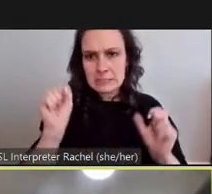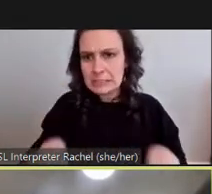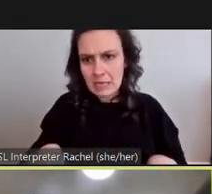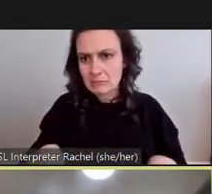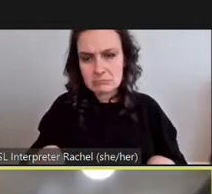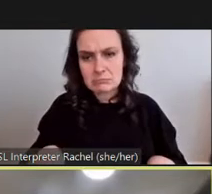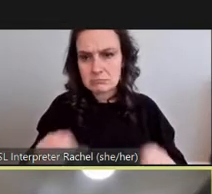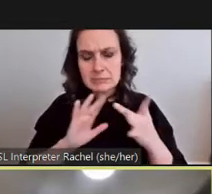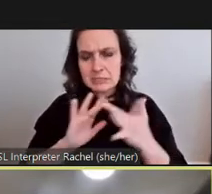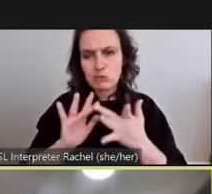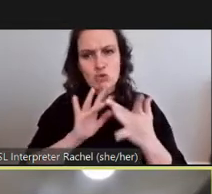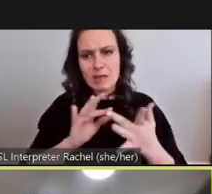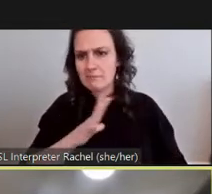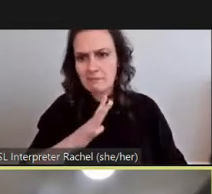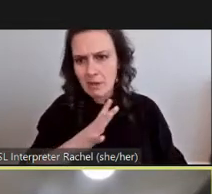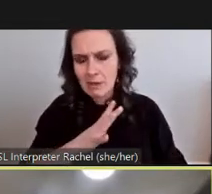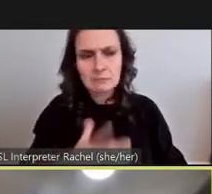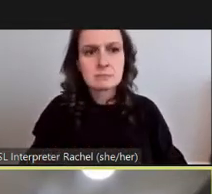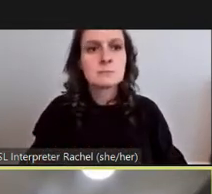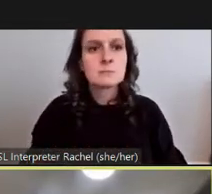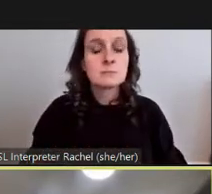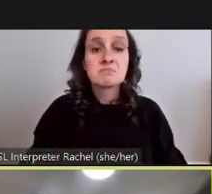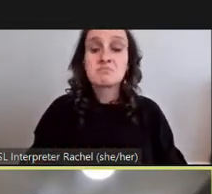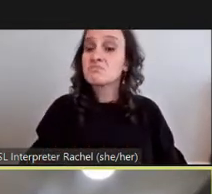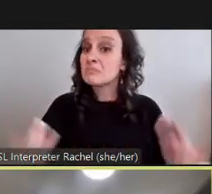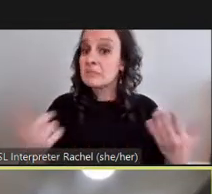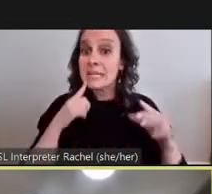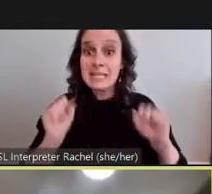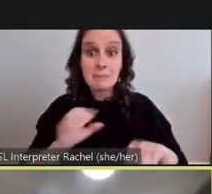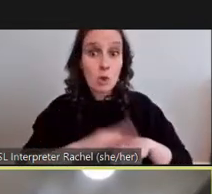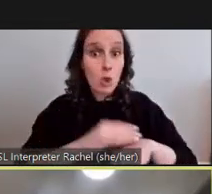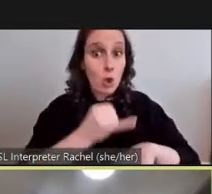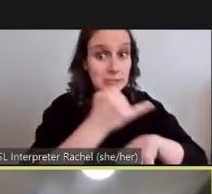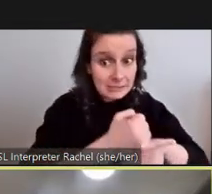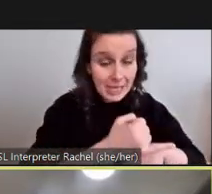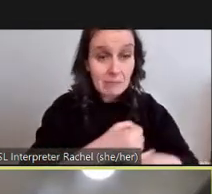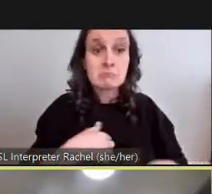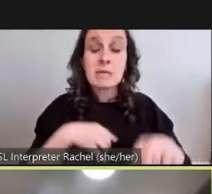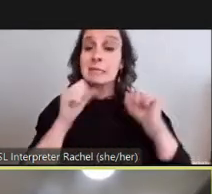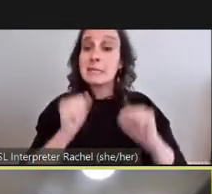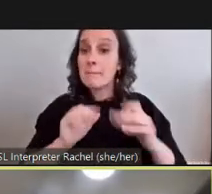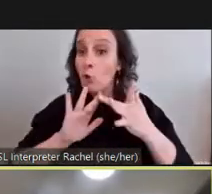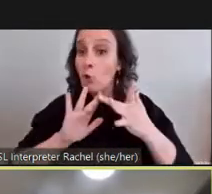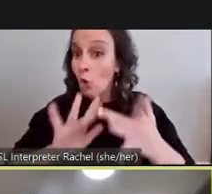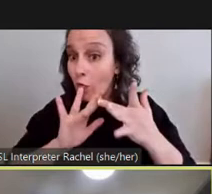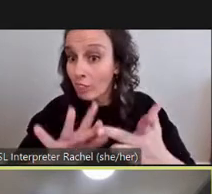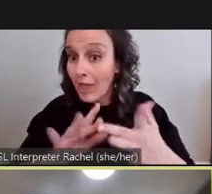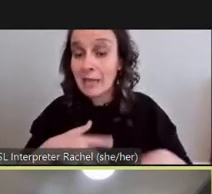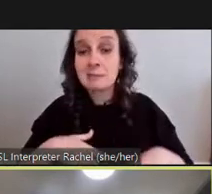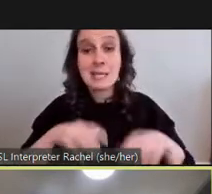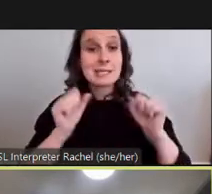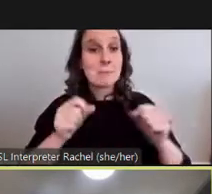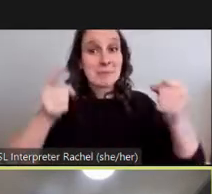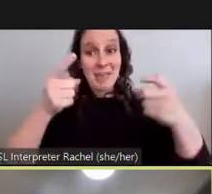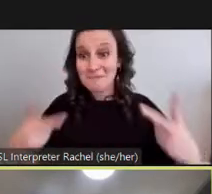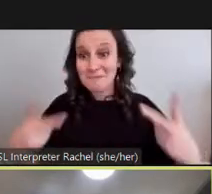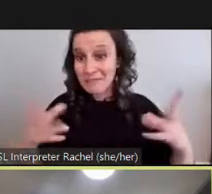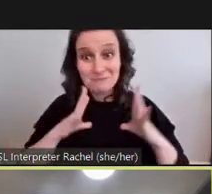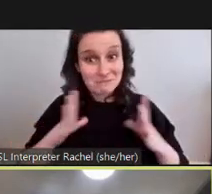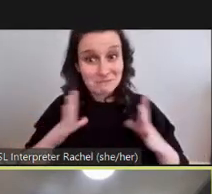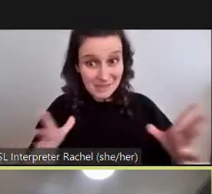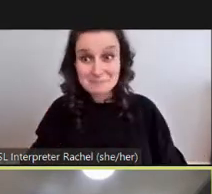Therefore, it's the ideal solution not only for on-site events, but also for online and hybrid